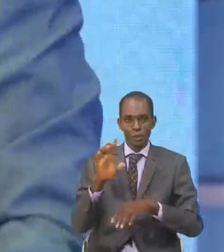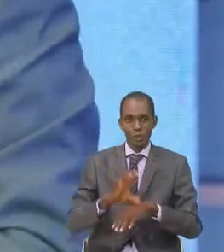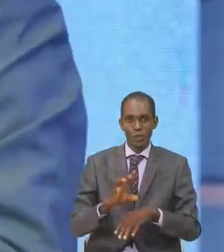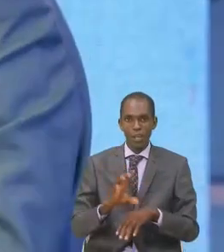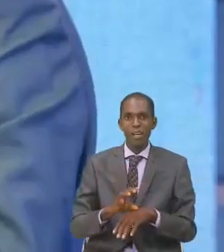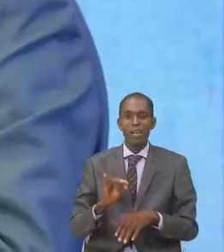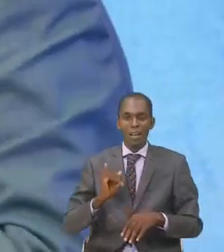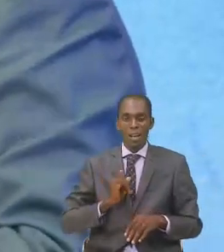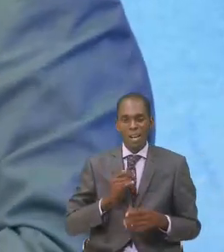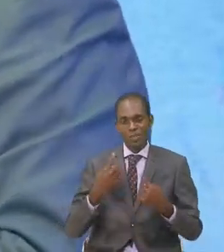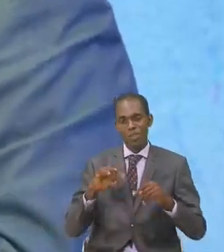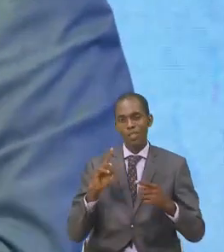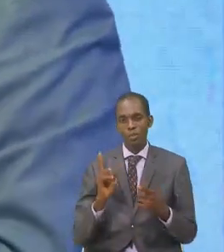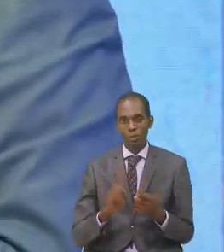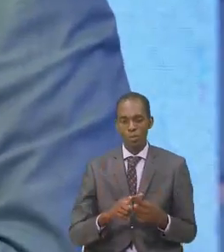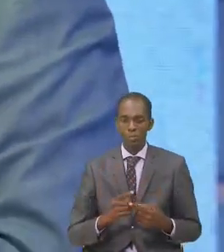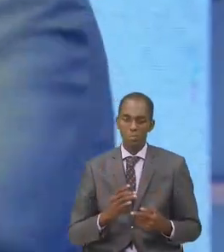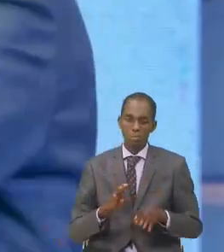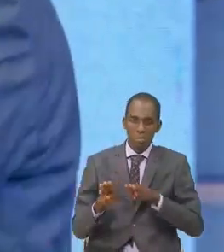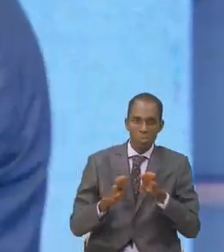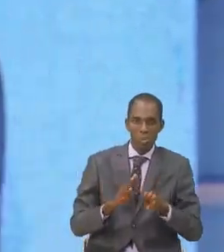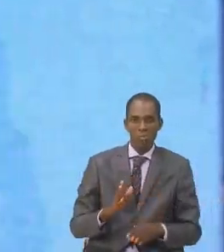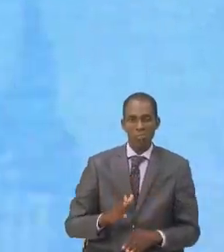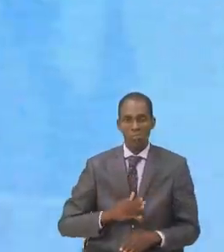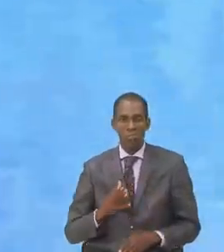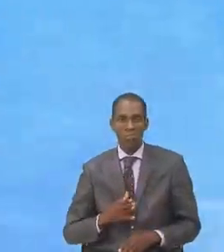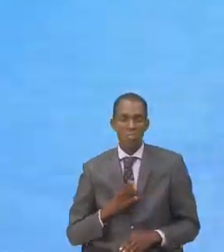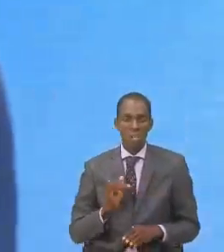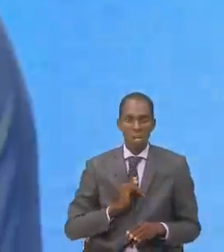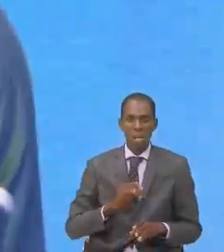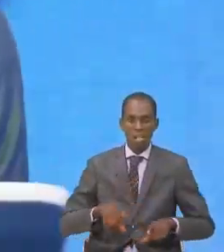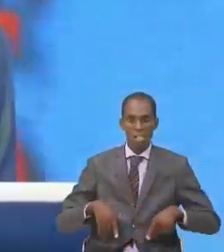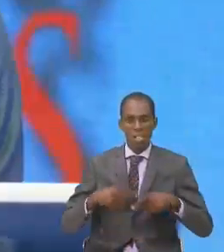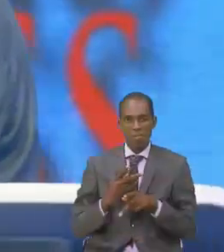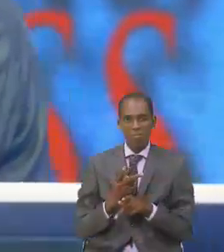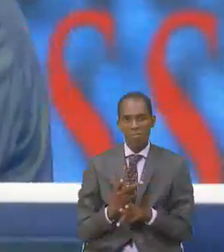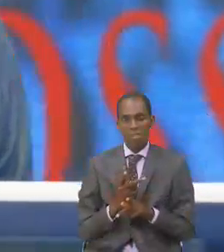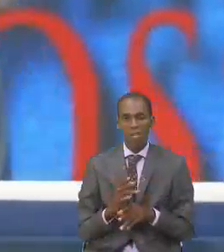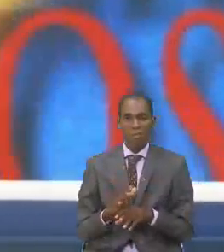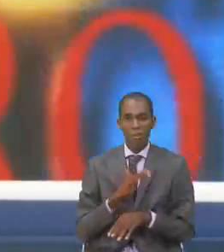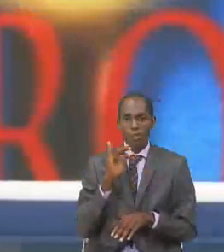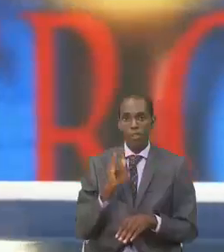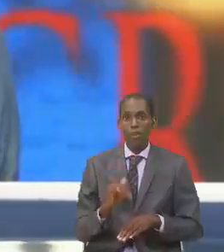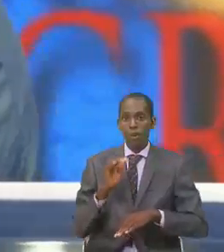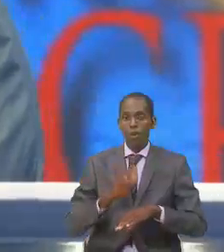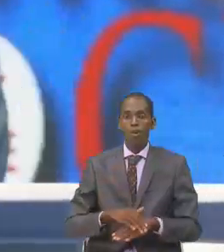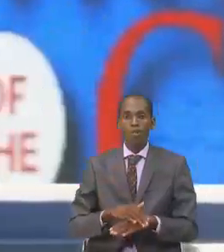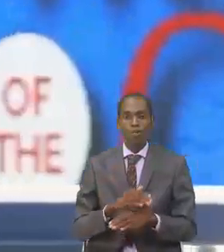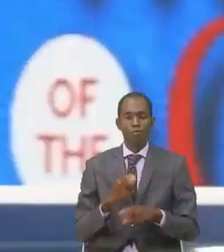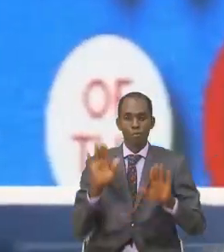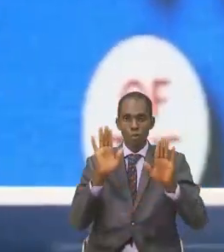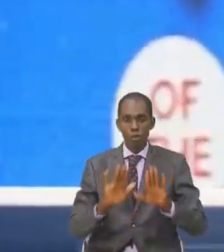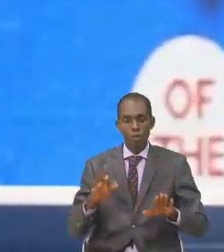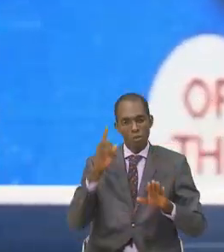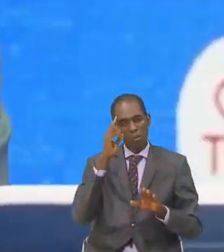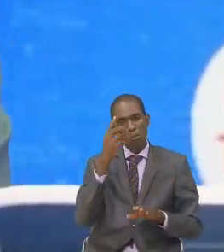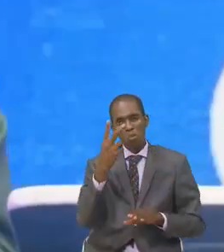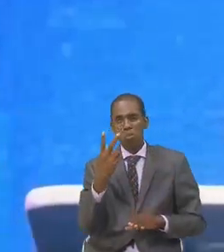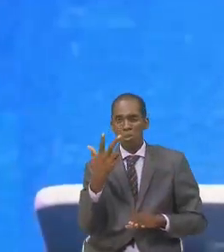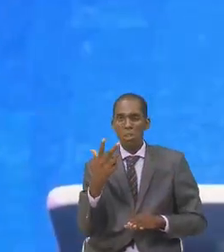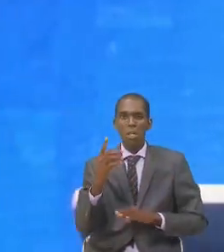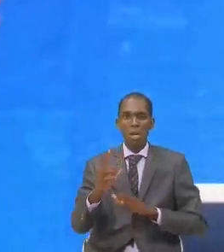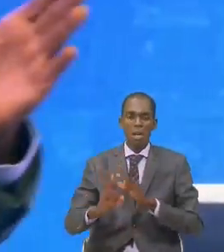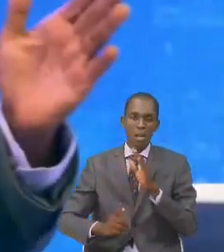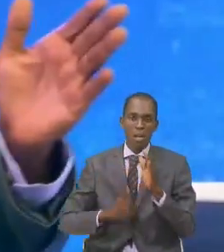They say, I go to church and then I try to comport myself and live carefully